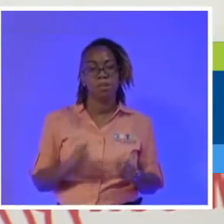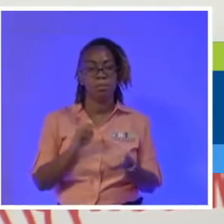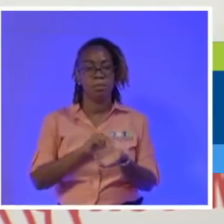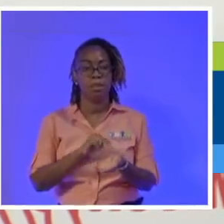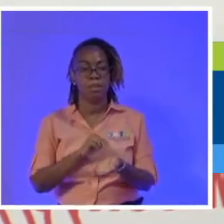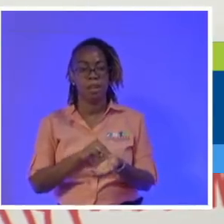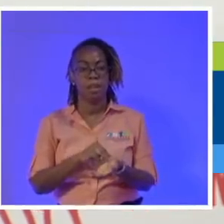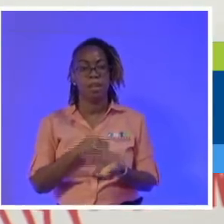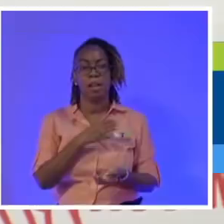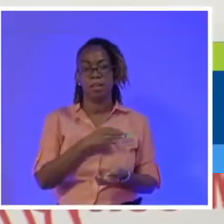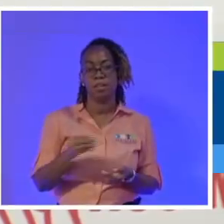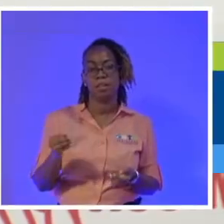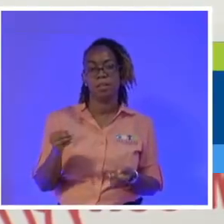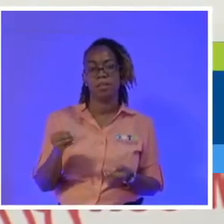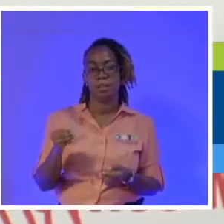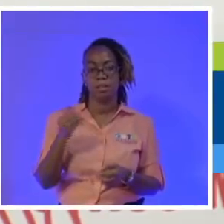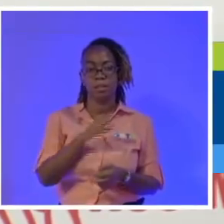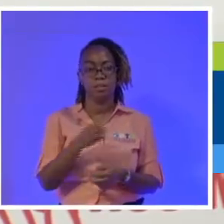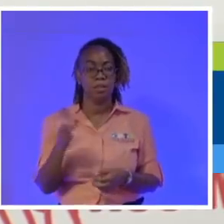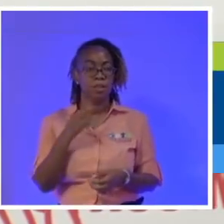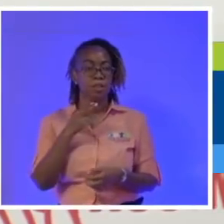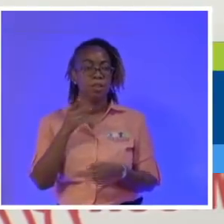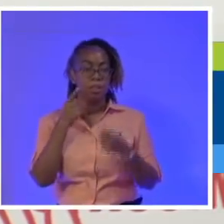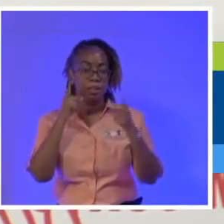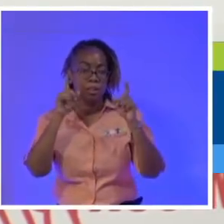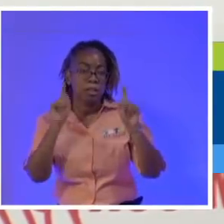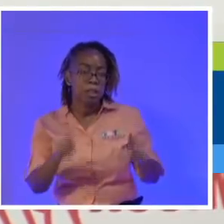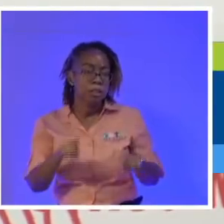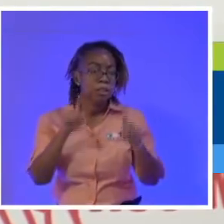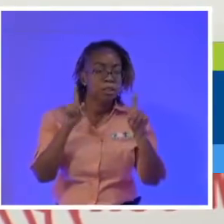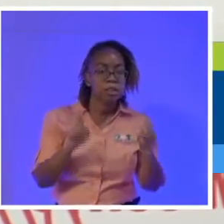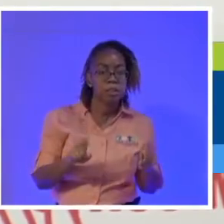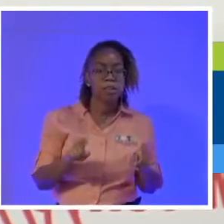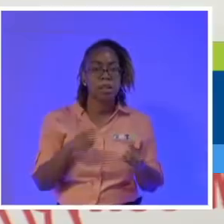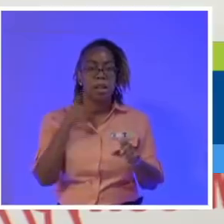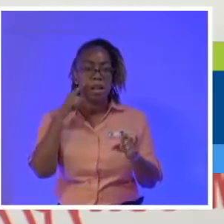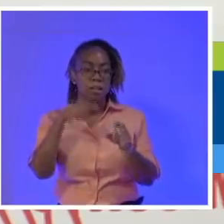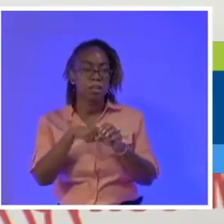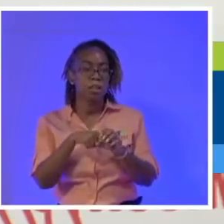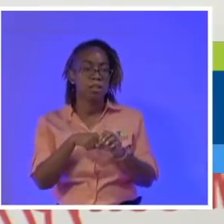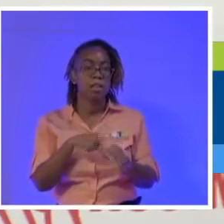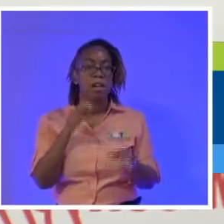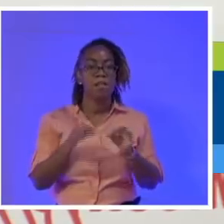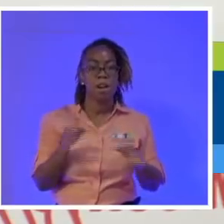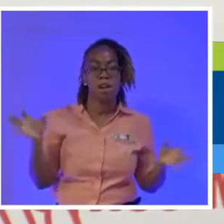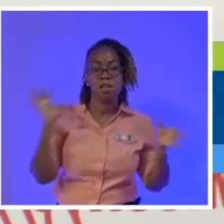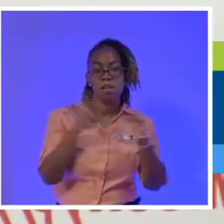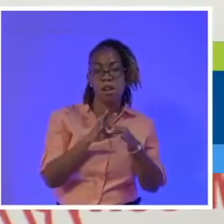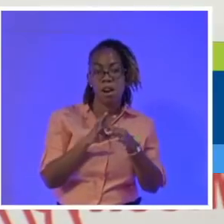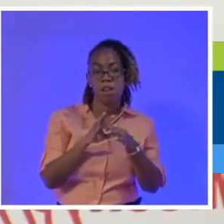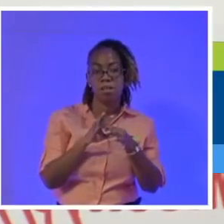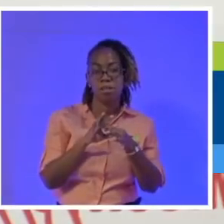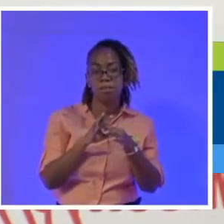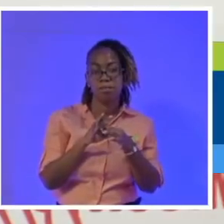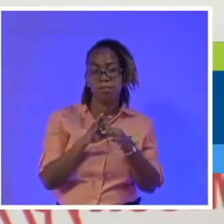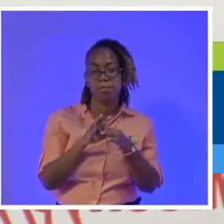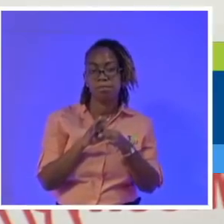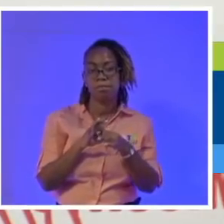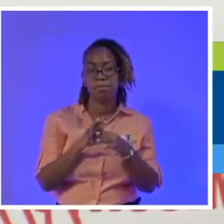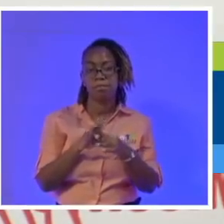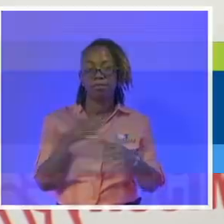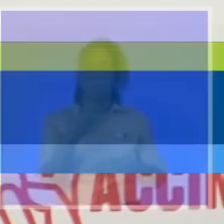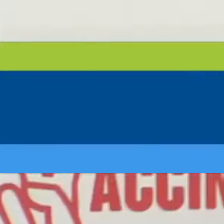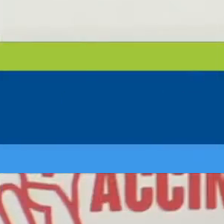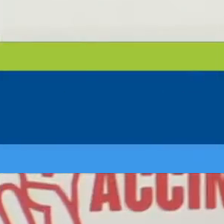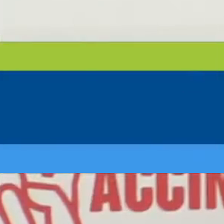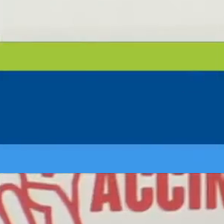test results that would suggest whether or not this is actually related to the pre-existing vaccination event or